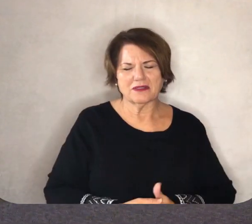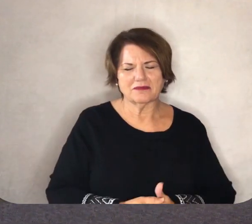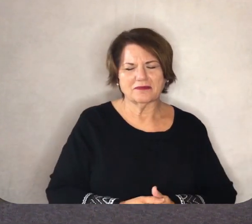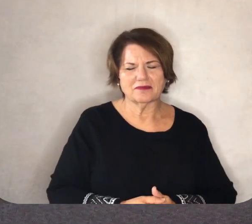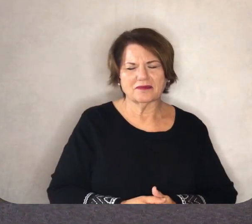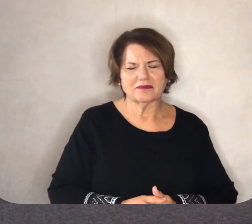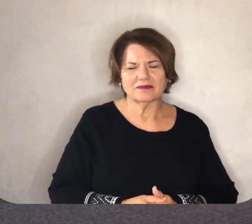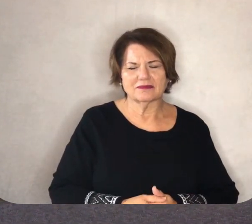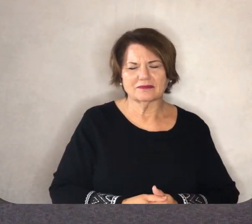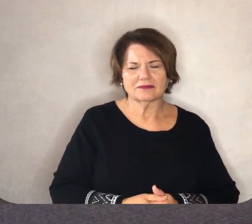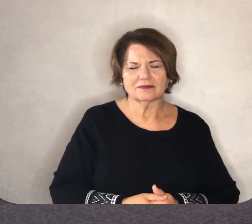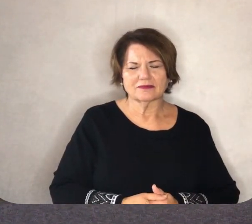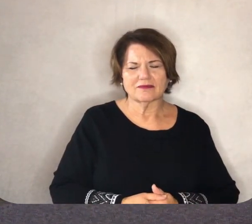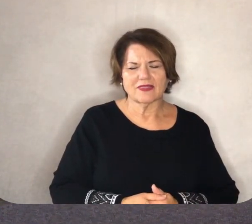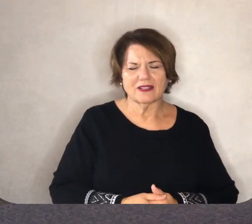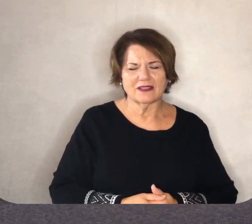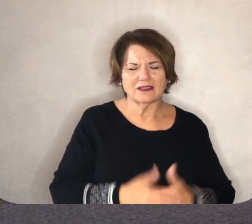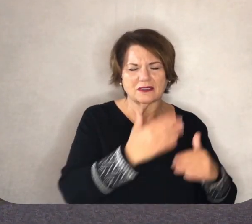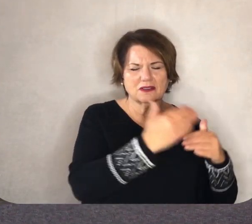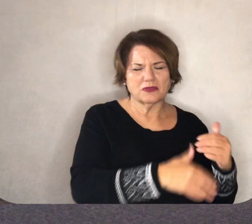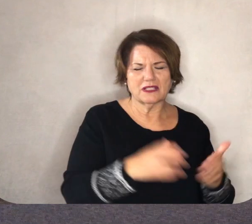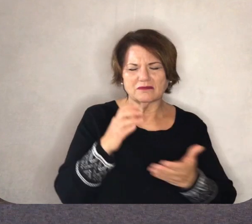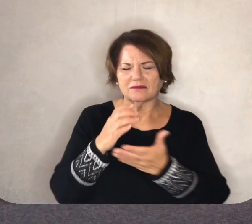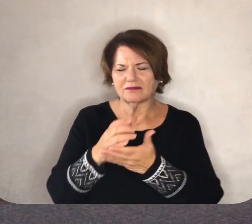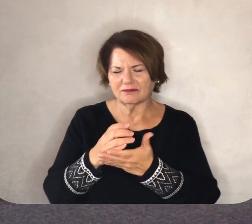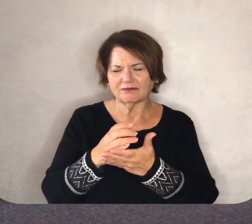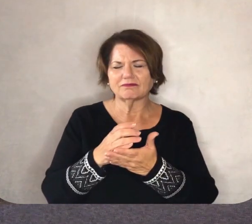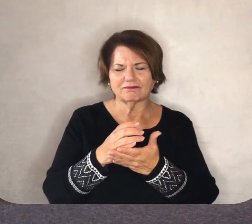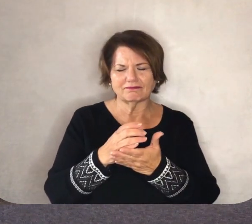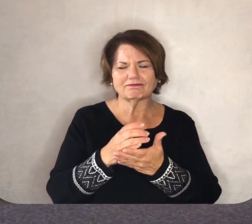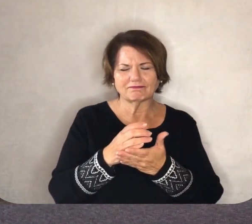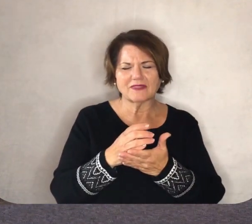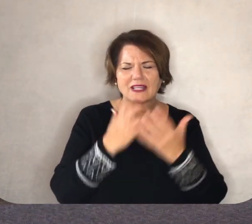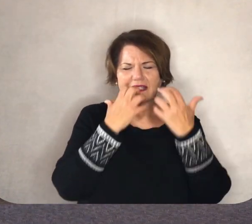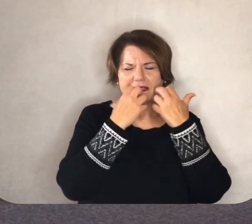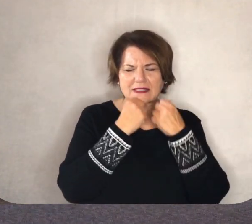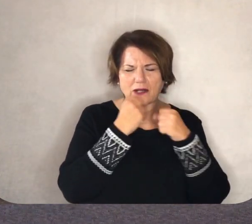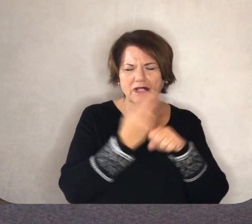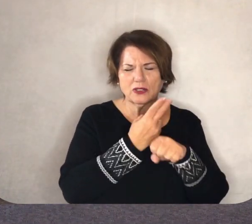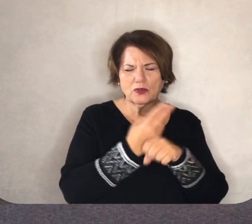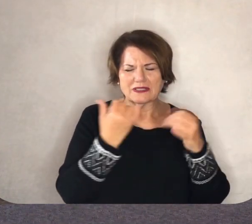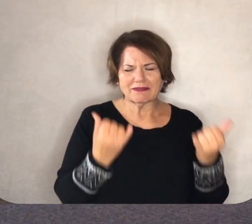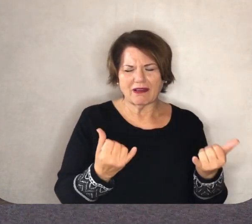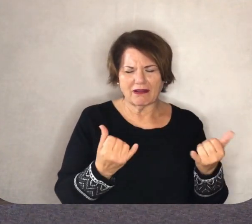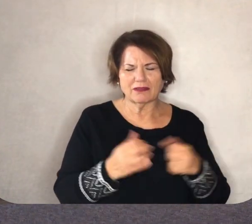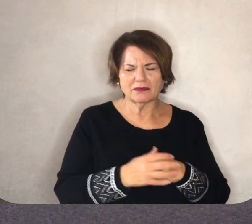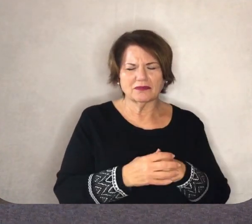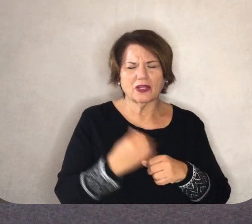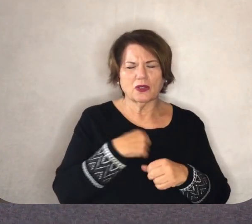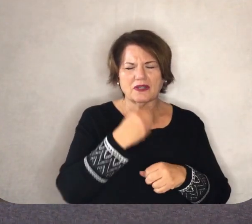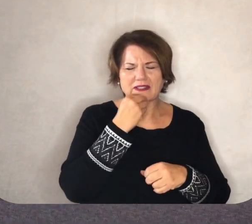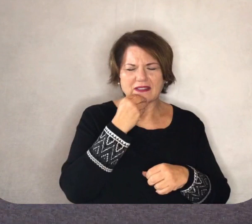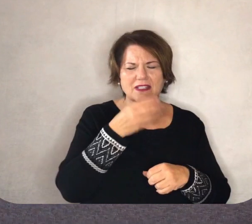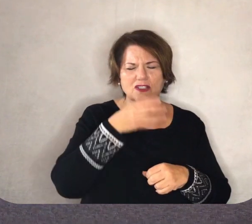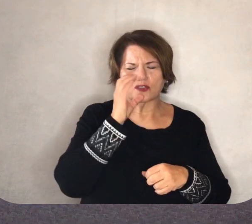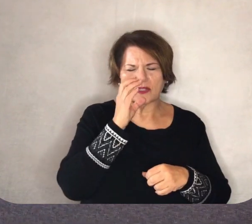that you will set these elements apart from a common to a very sacred juice, so that as we eat and as we